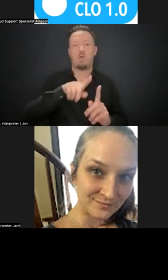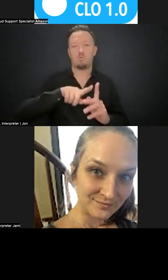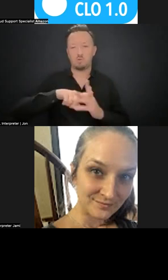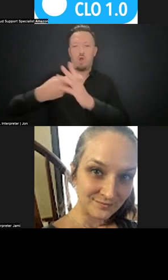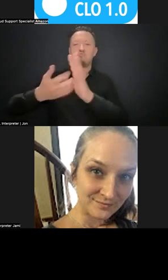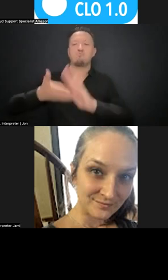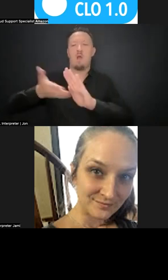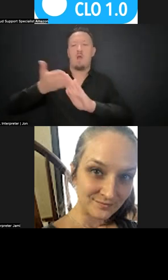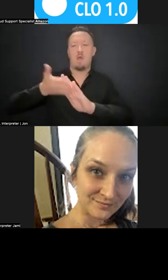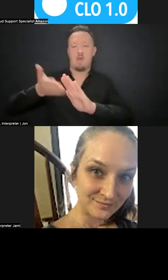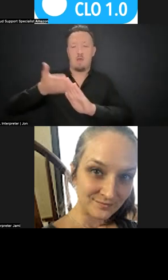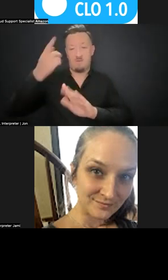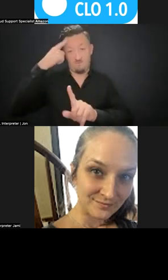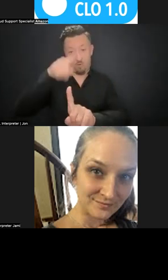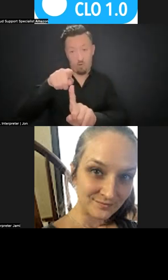of it.